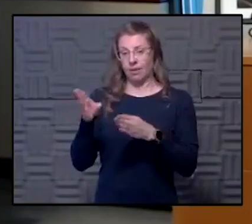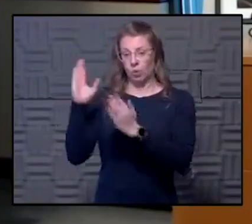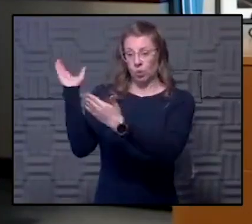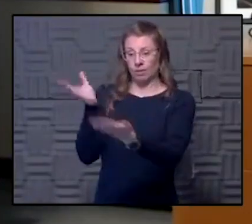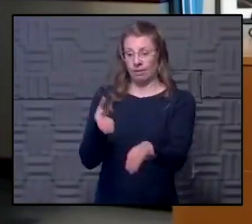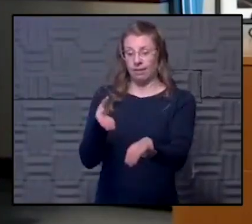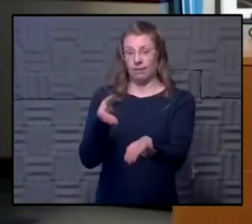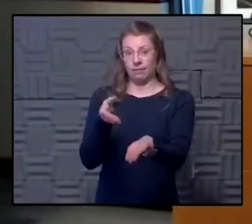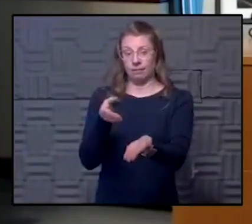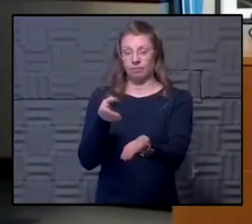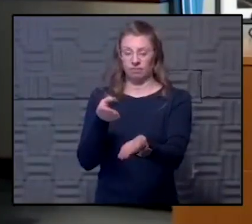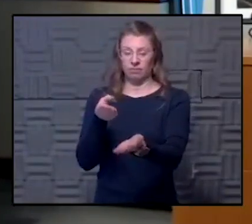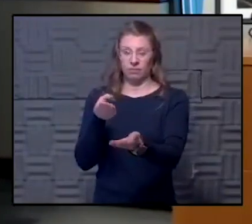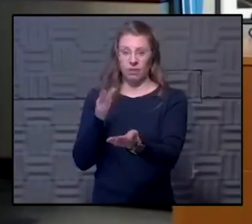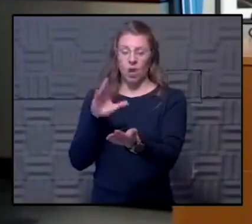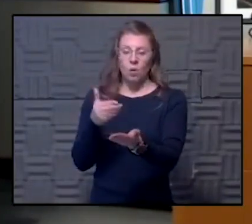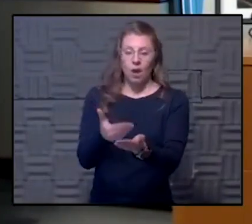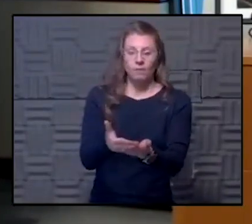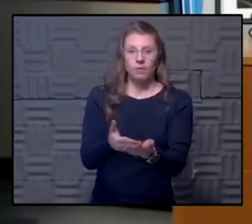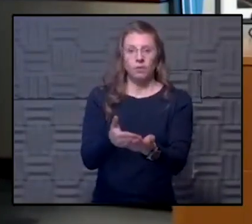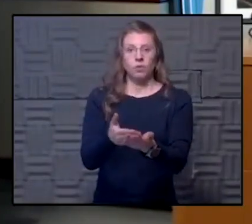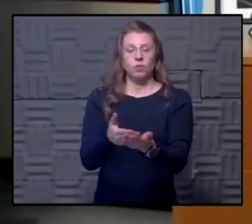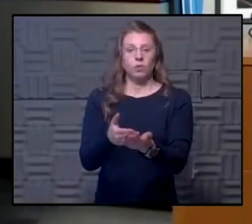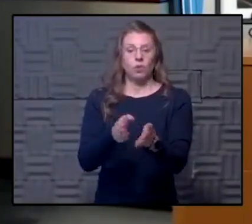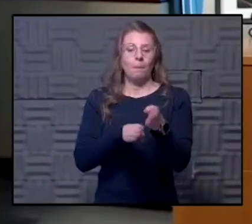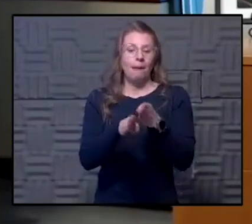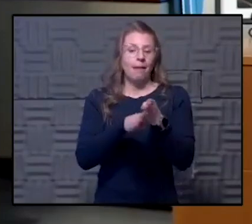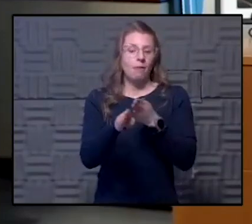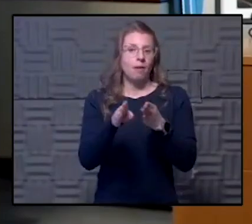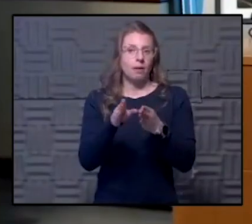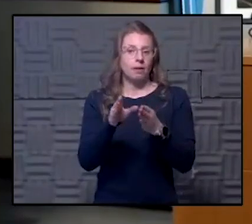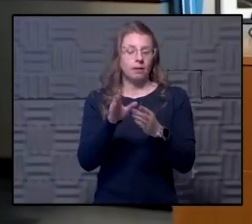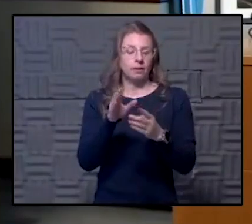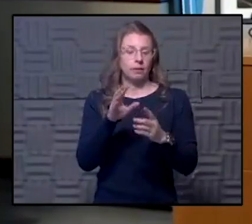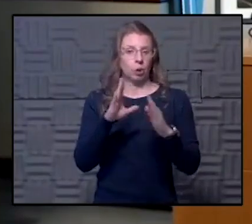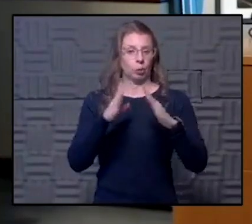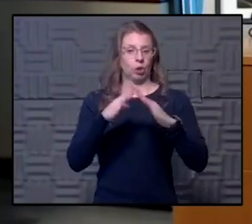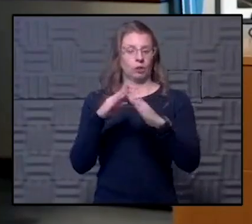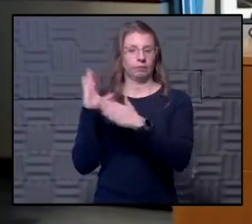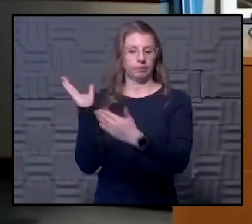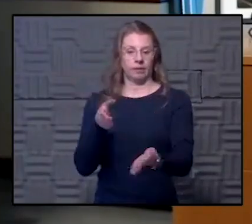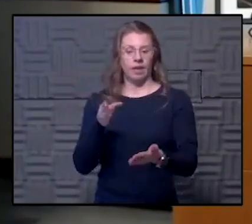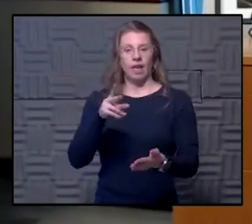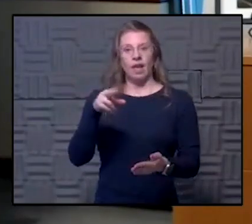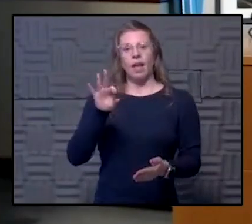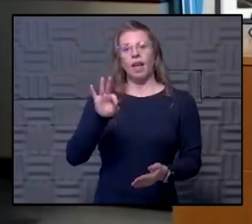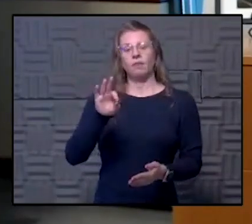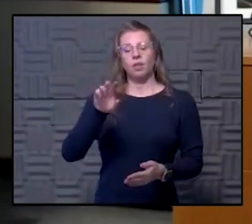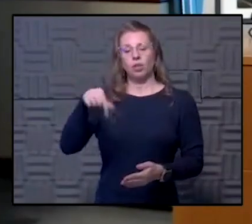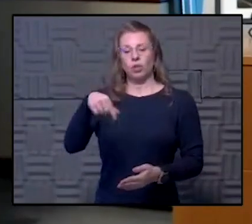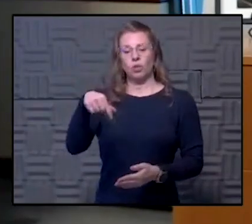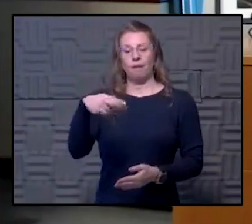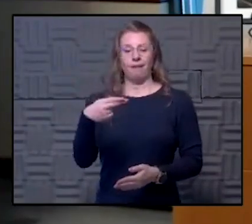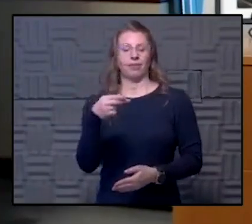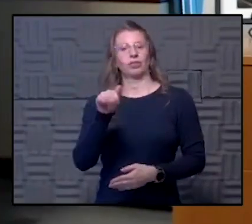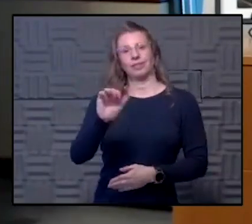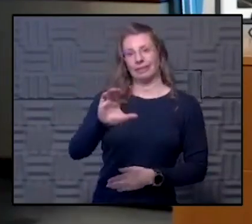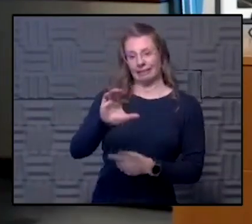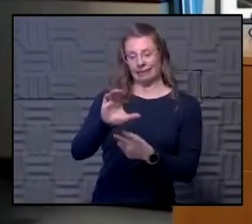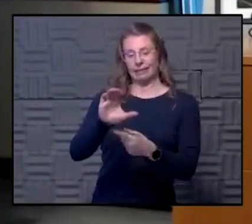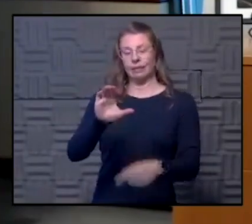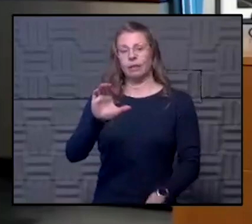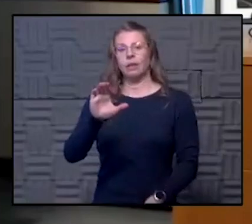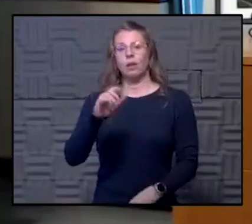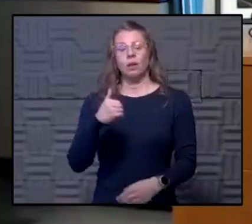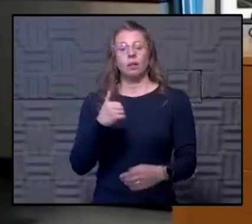in order to get to minority communities represented, they're sending directly to FQHCs. I haven't received final confirmation, but we